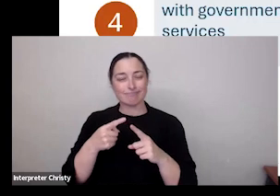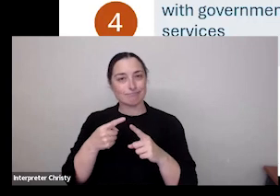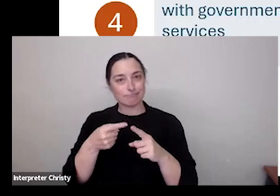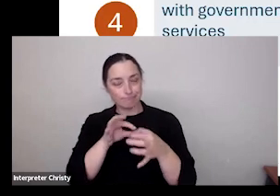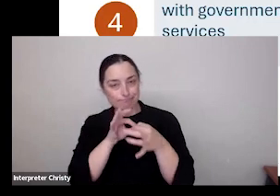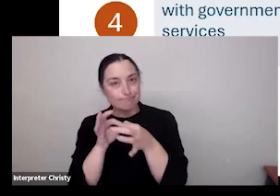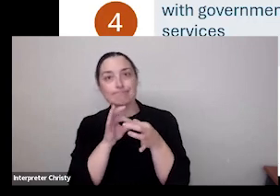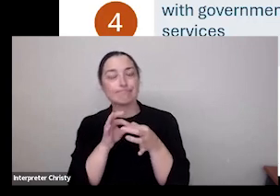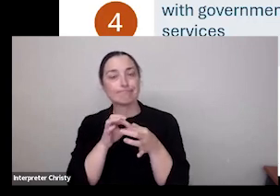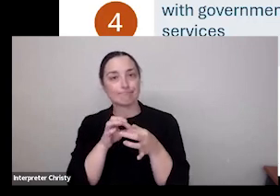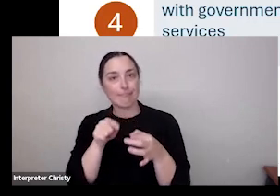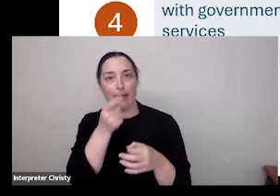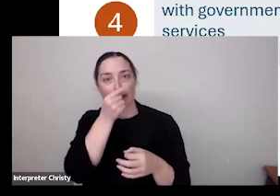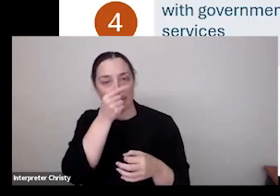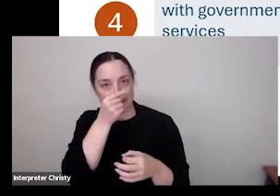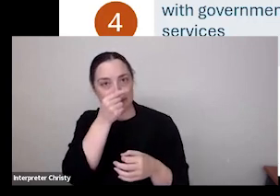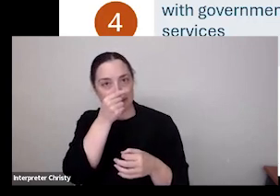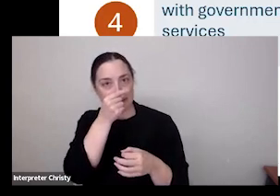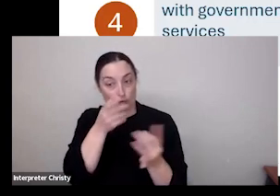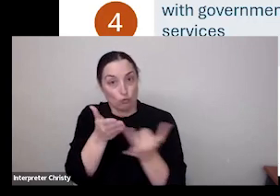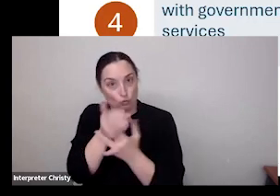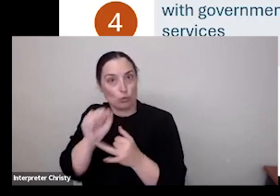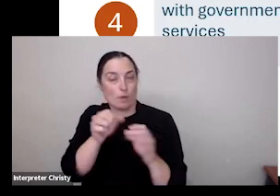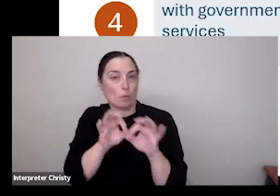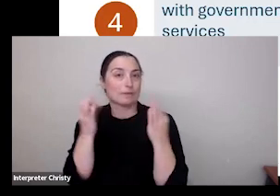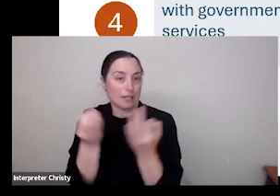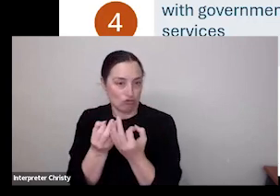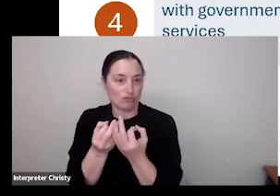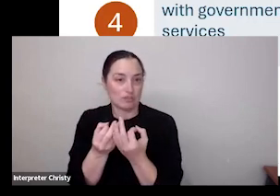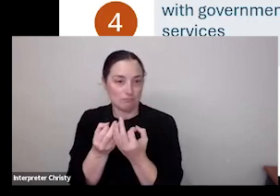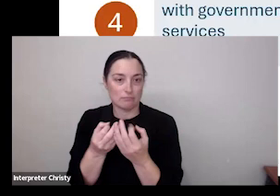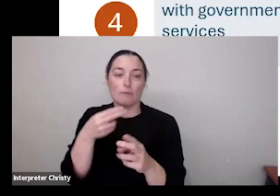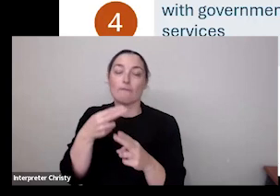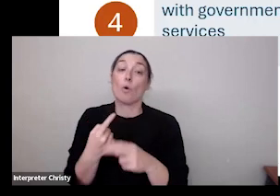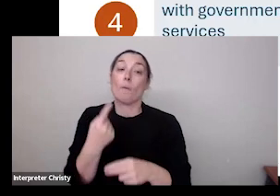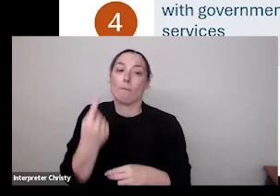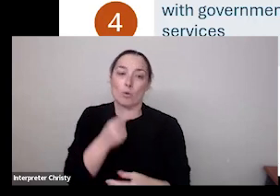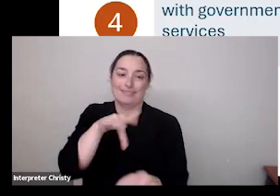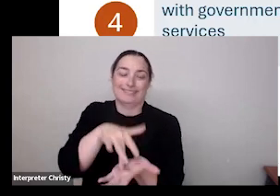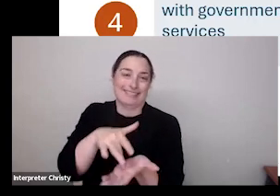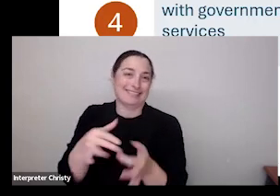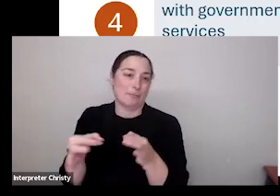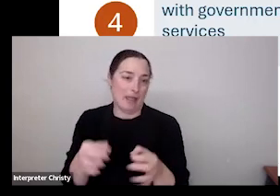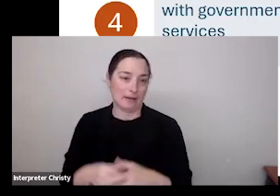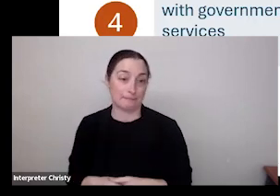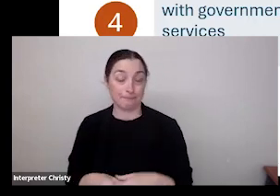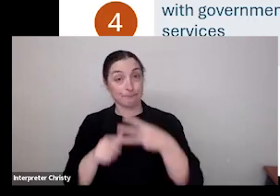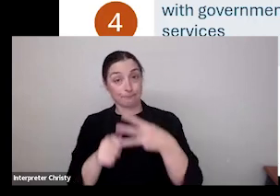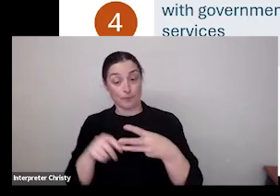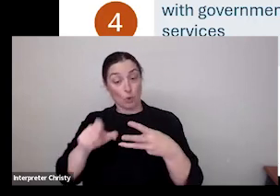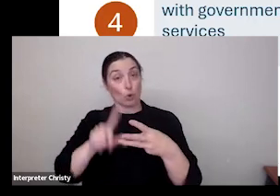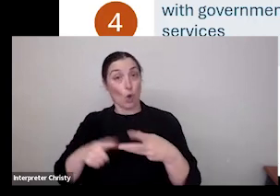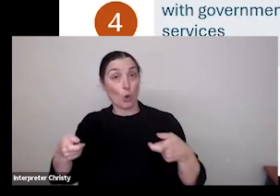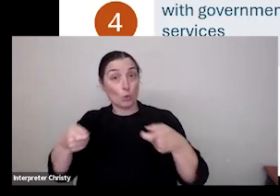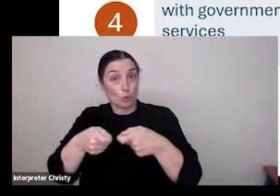the community for better organizational level preparedness and person-centered planning. Co-designing strategies